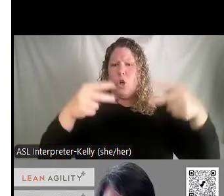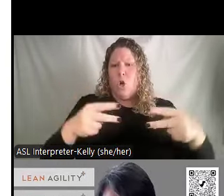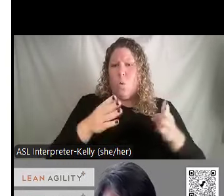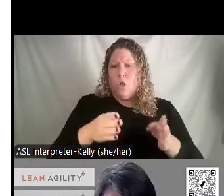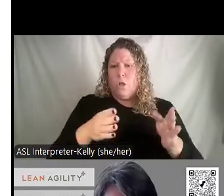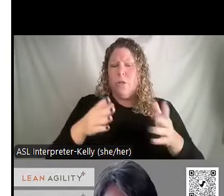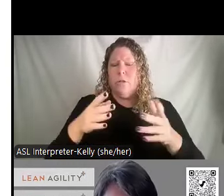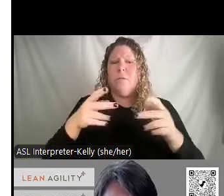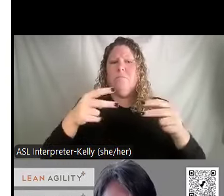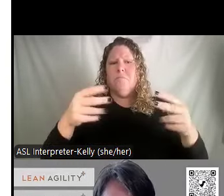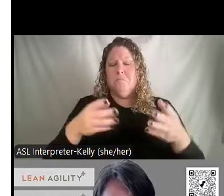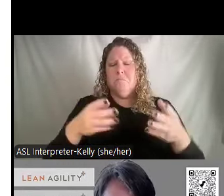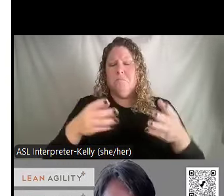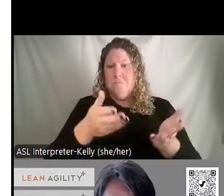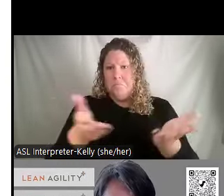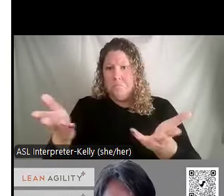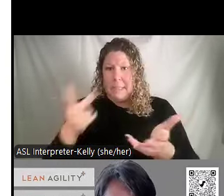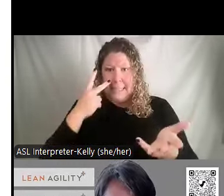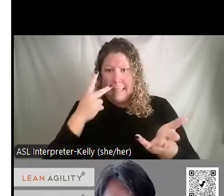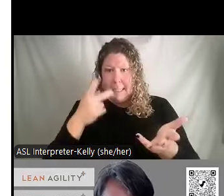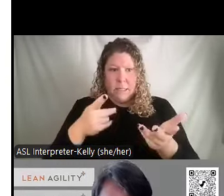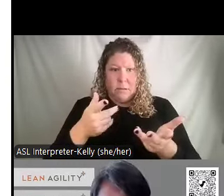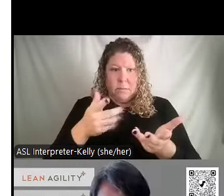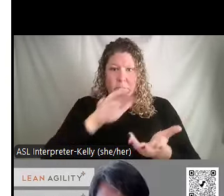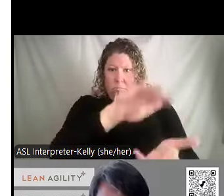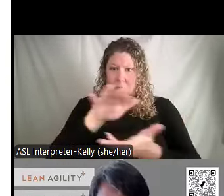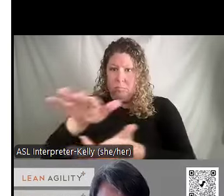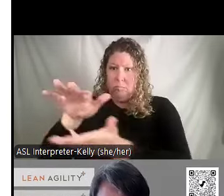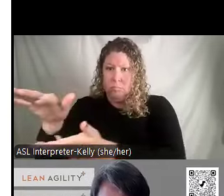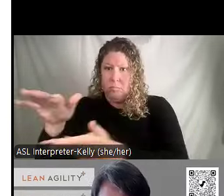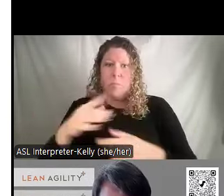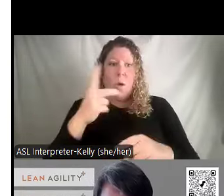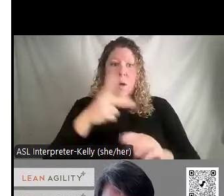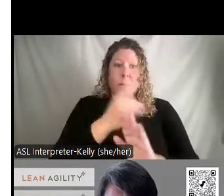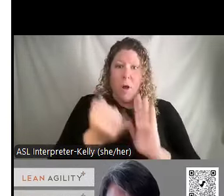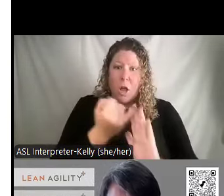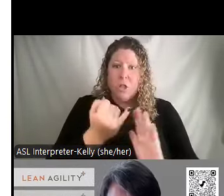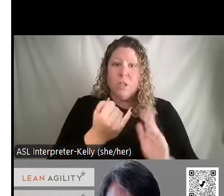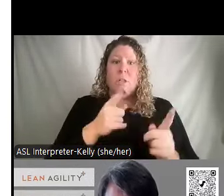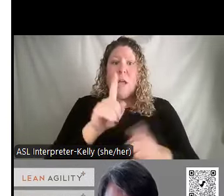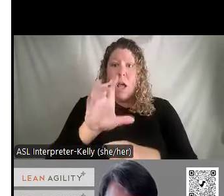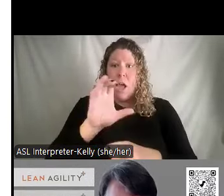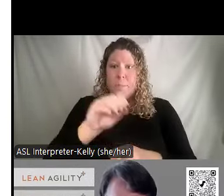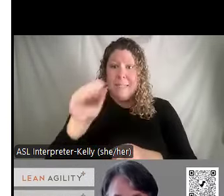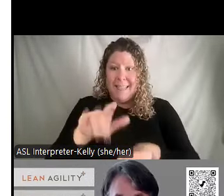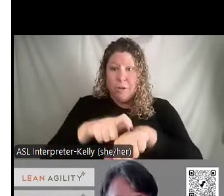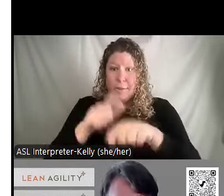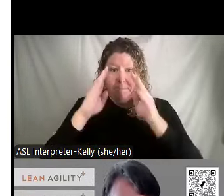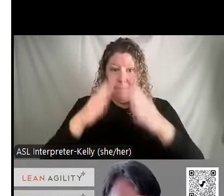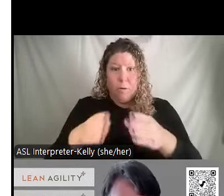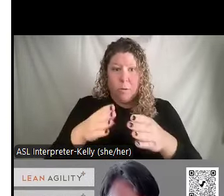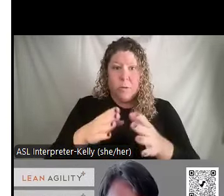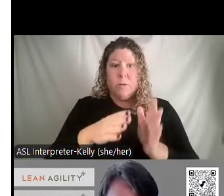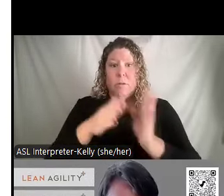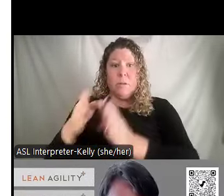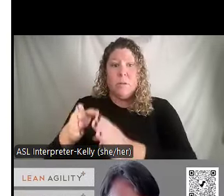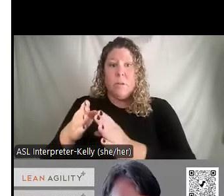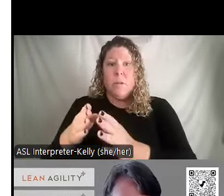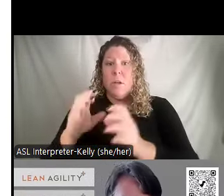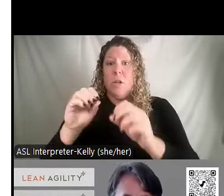how productive they are. You give a coder one project, they got 100% of their capacity to work on it. They don't lose any capacity due to